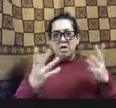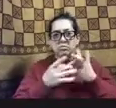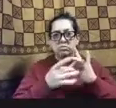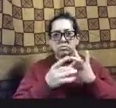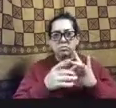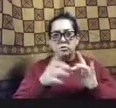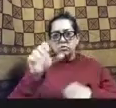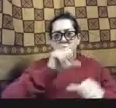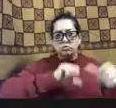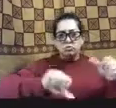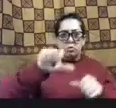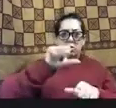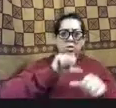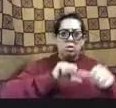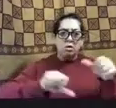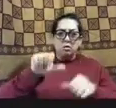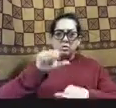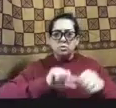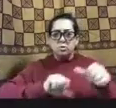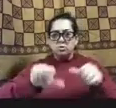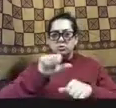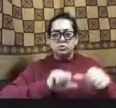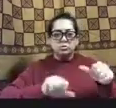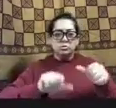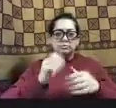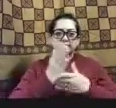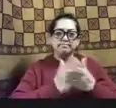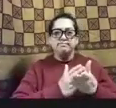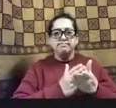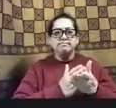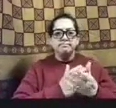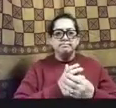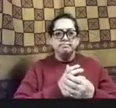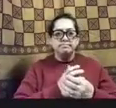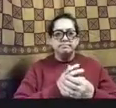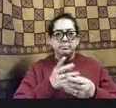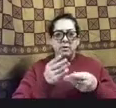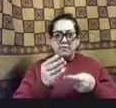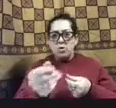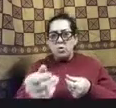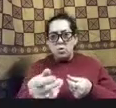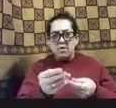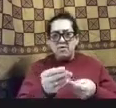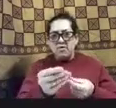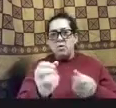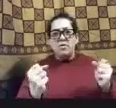the social aspect, fueling the